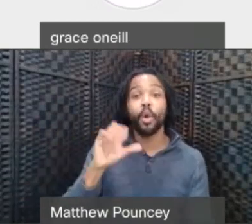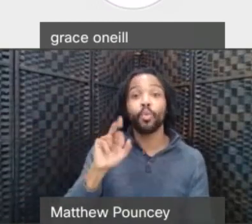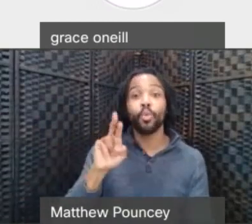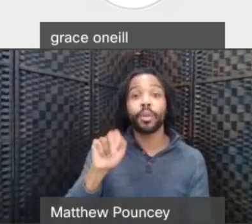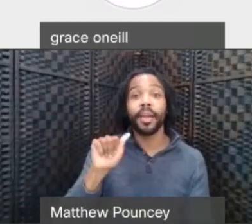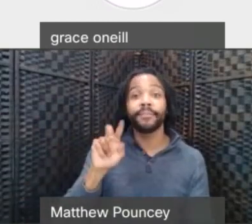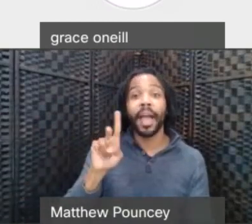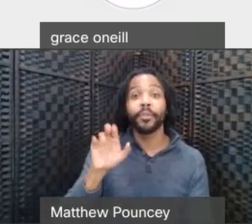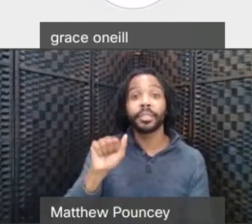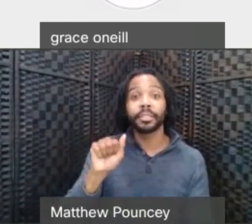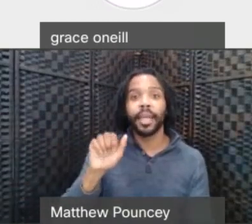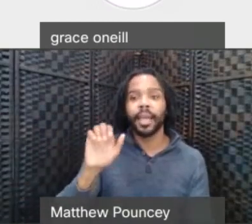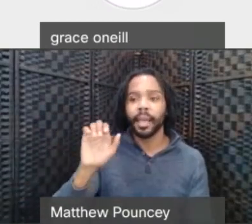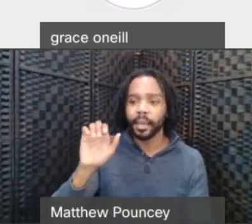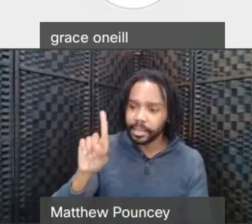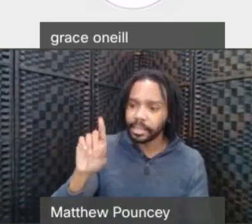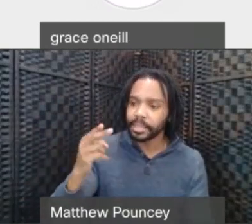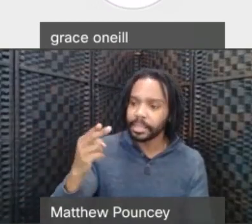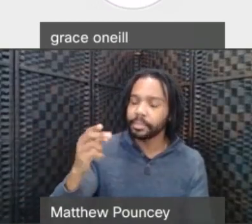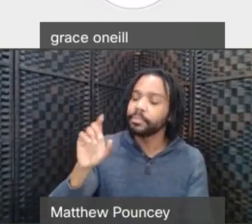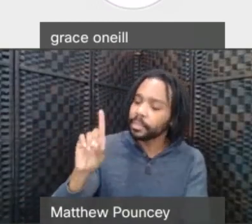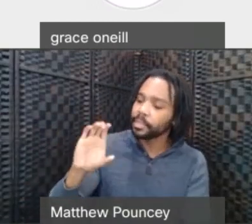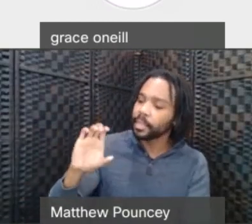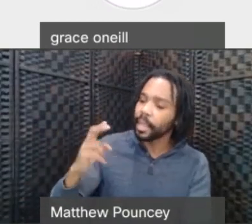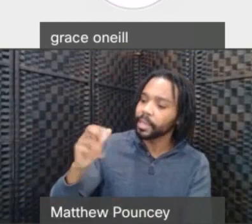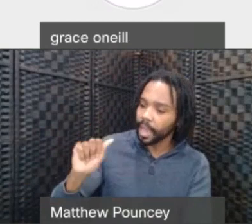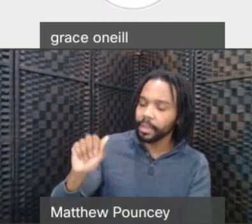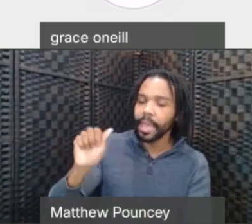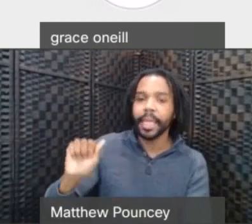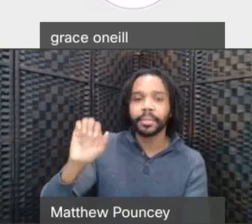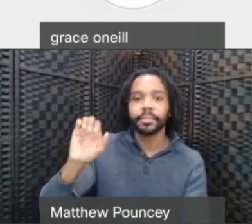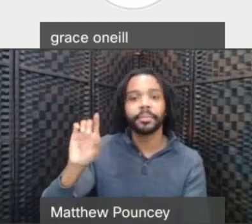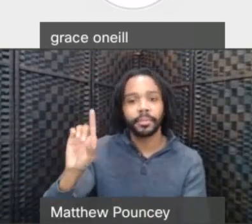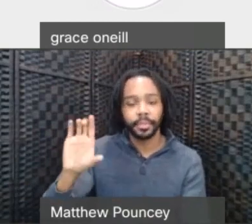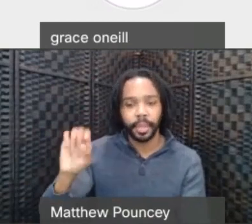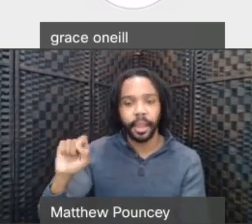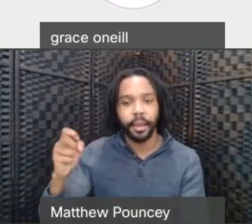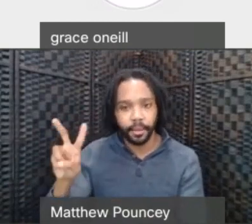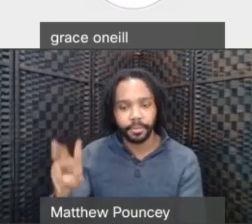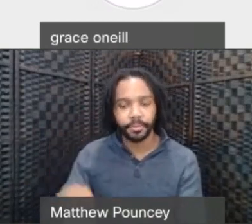coronavirus.hai@dc.gov, and we will do our best to answer those scenario-specific questions that you may